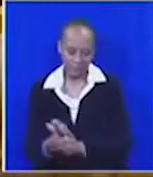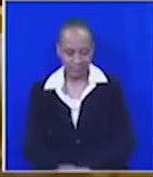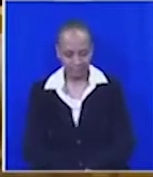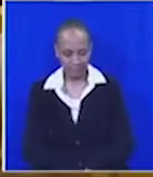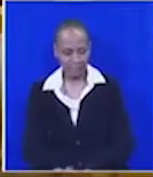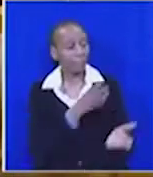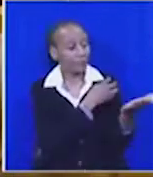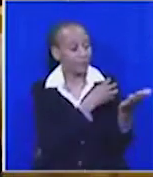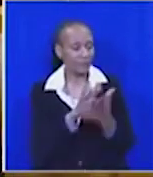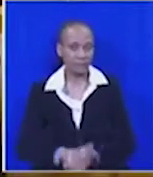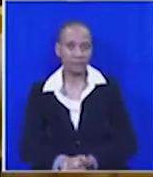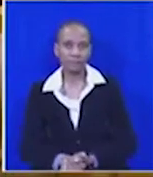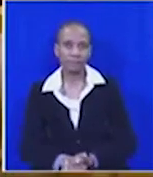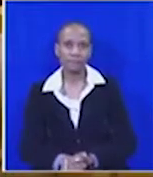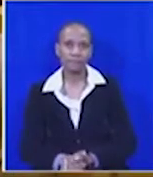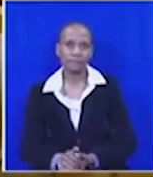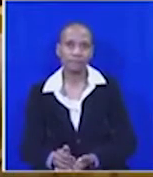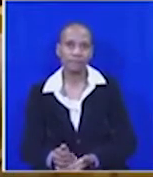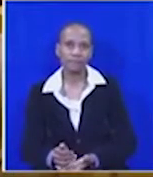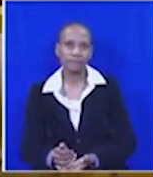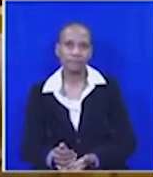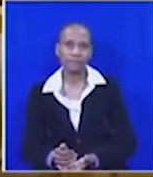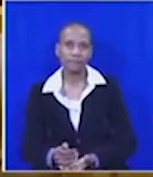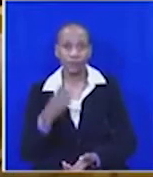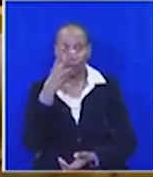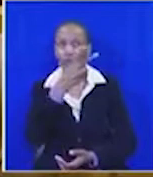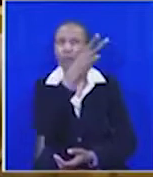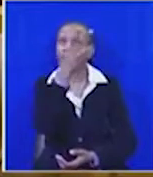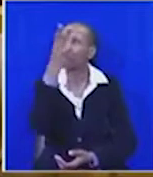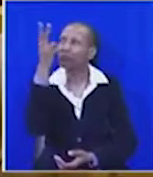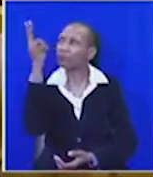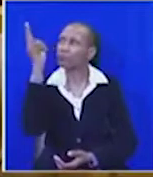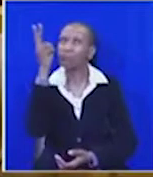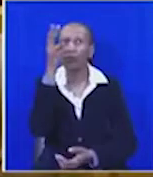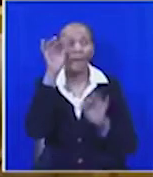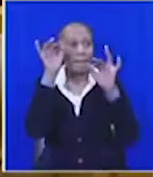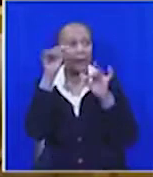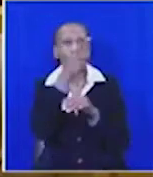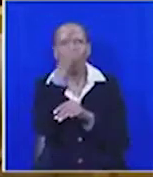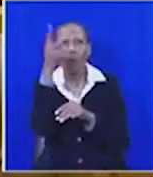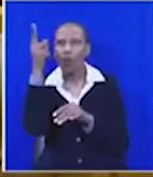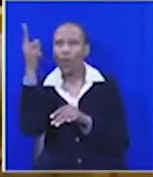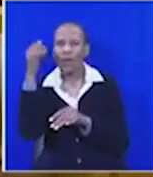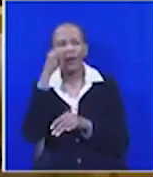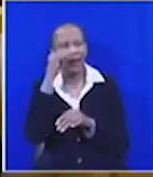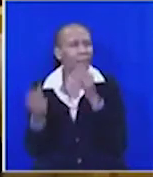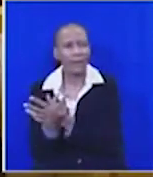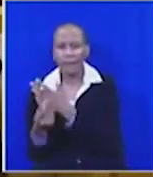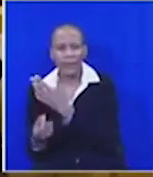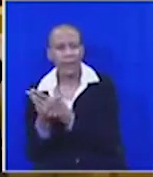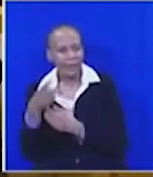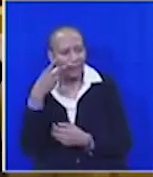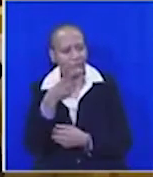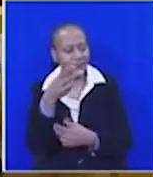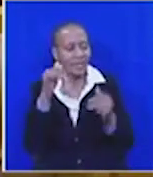Honorable Minister, if you look up at that gallery there, all these people seated there are victims of crime living in the